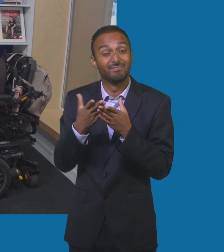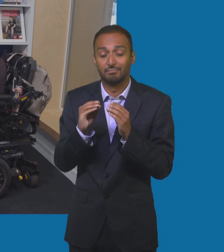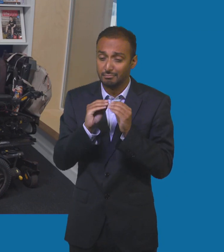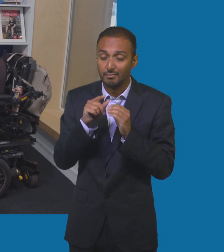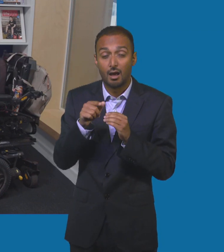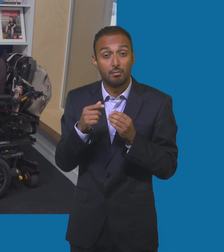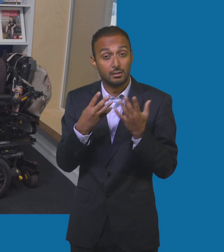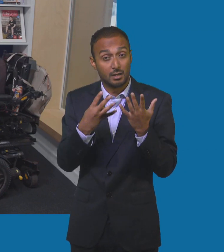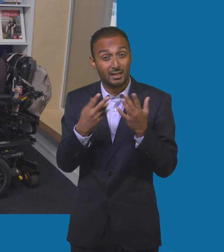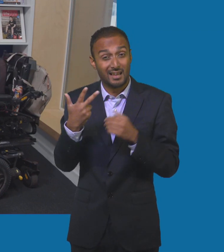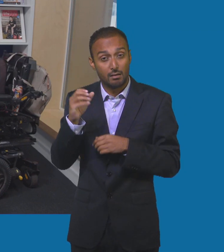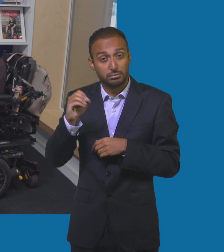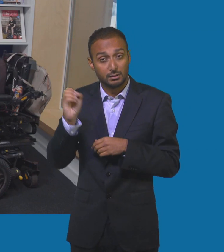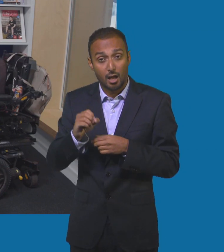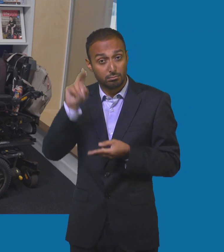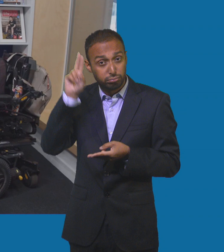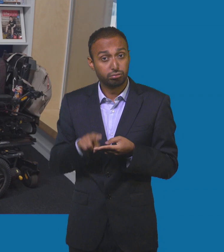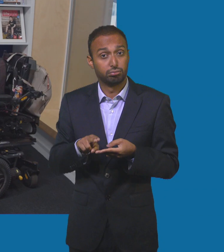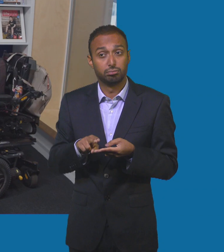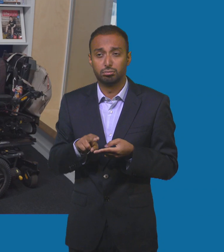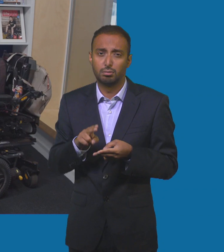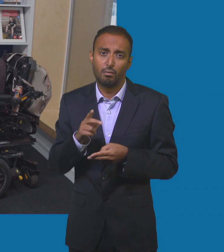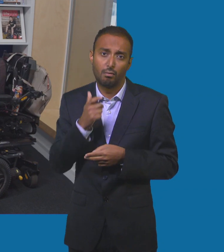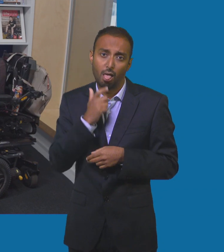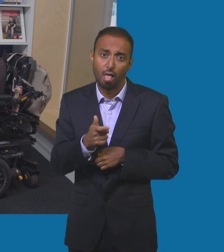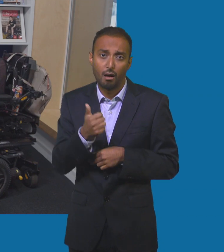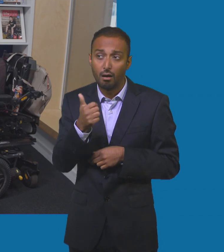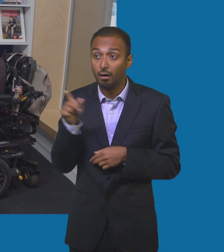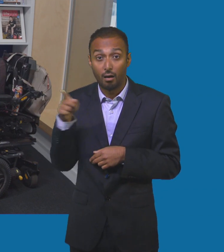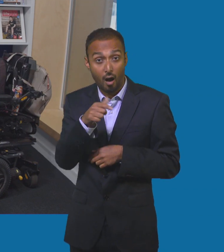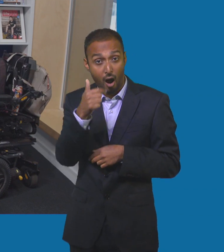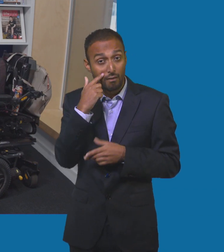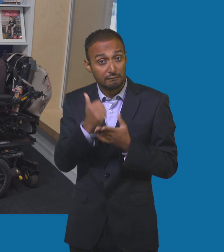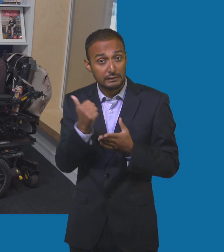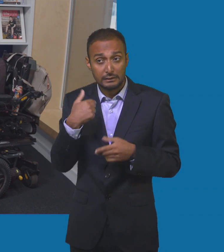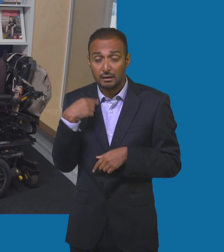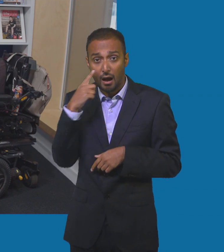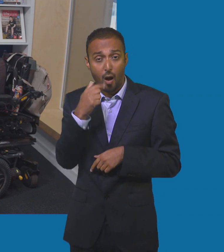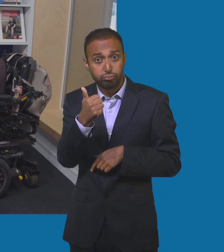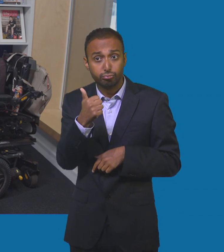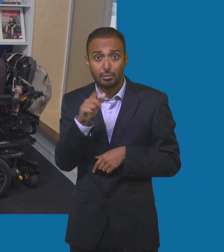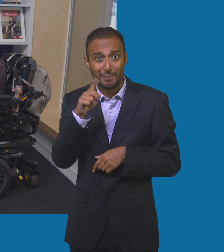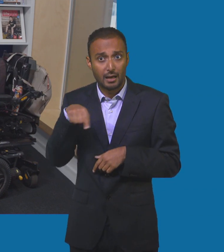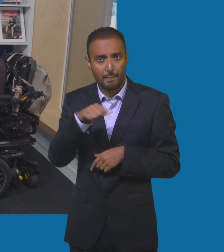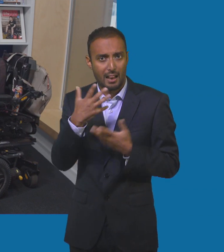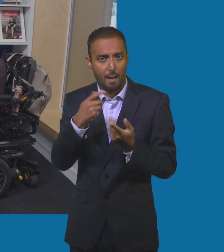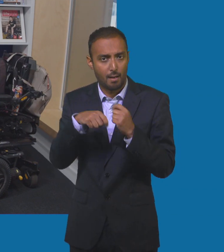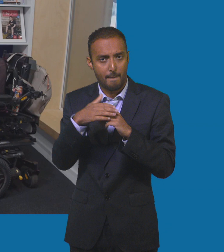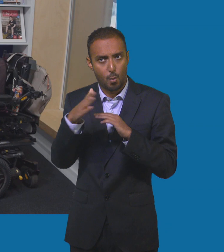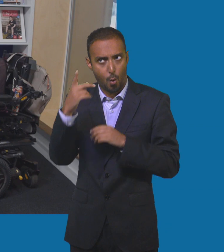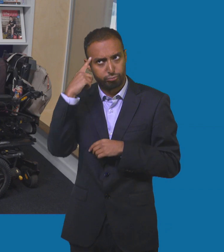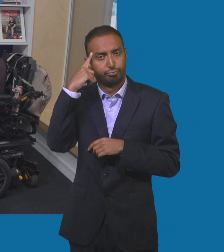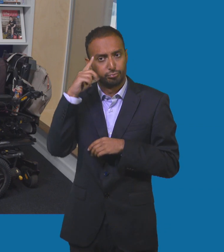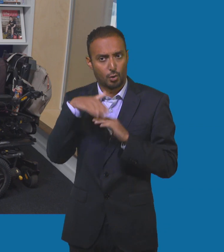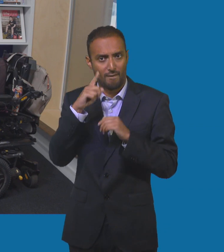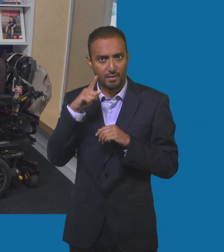That's amazing. No, it is. And I think it's good. I think that people are, kind of being a bit more conscious about what they're doing.